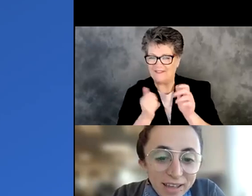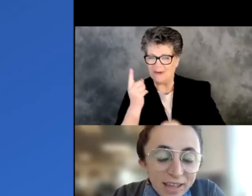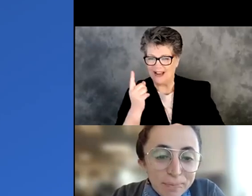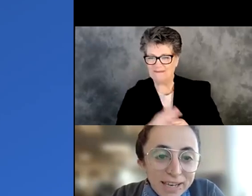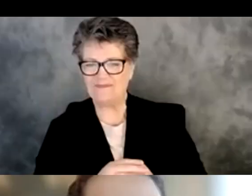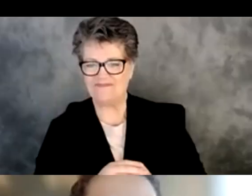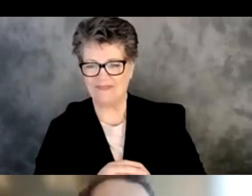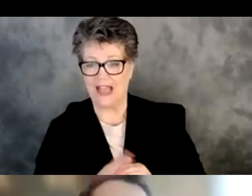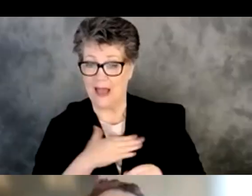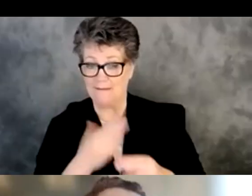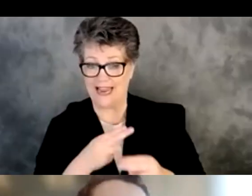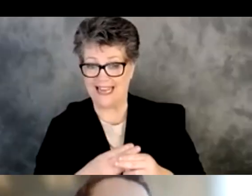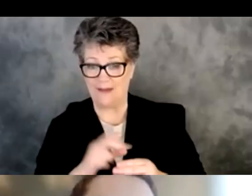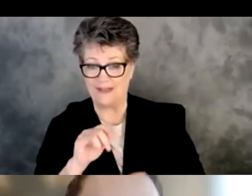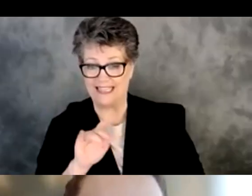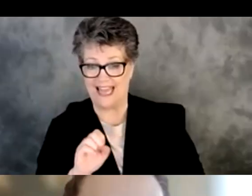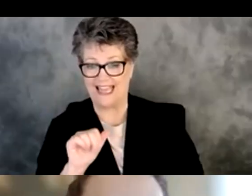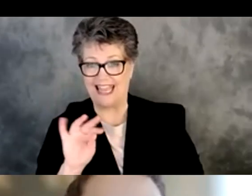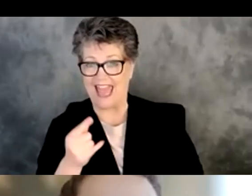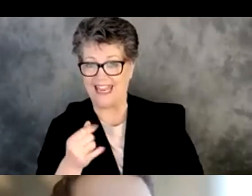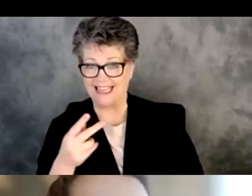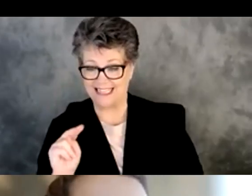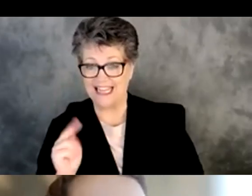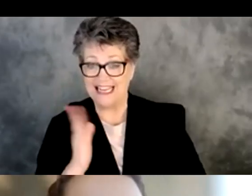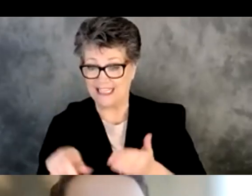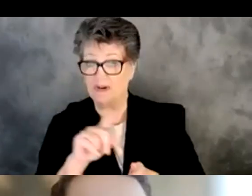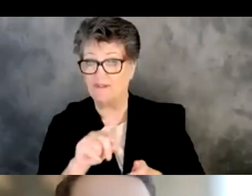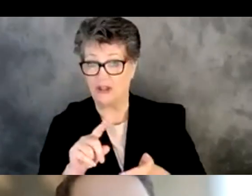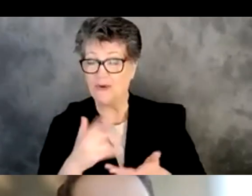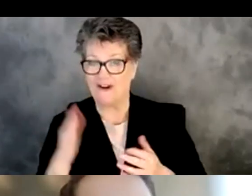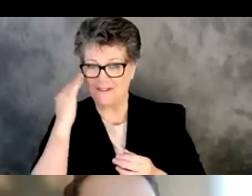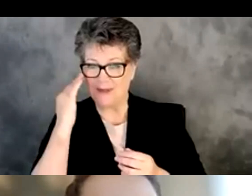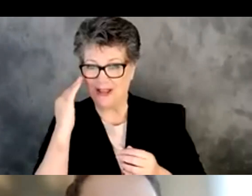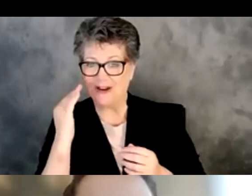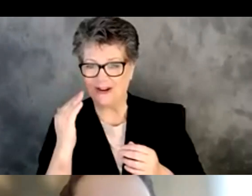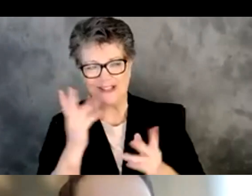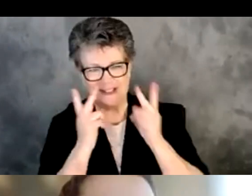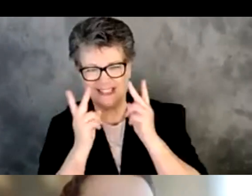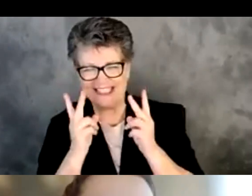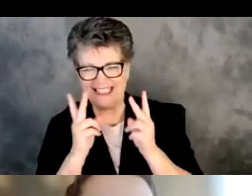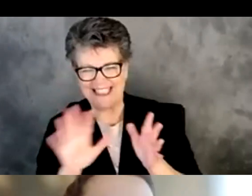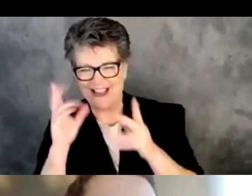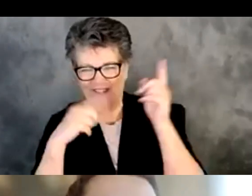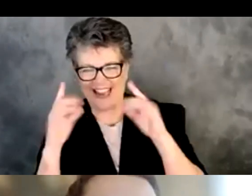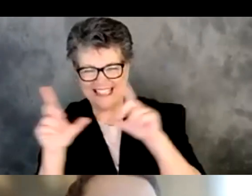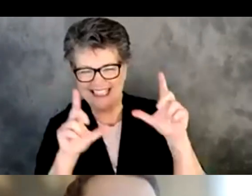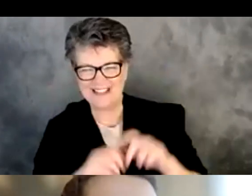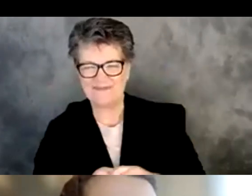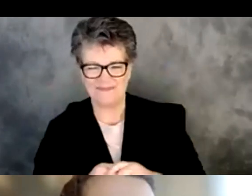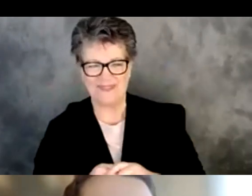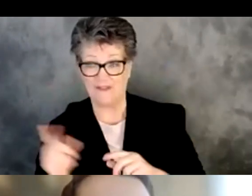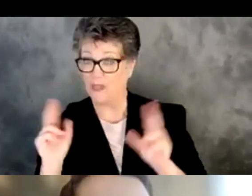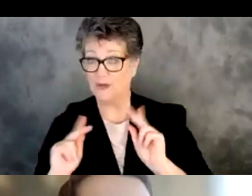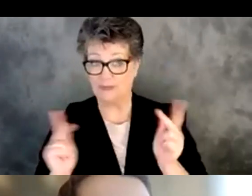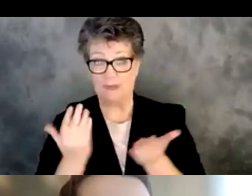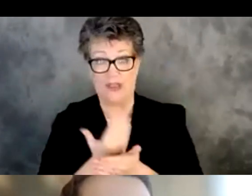everyone. My name is Allie Cannington. Some of you are familiar. It's good to see your faces. And for those of you who